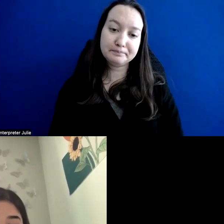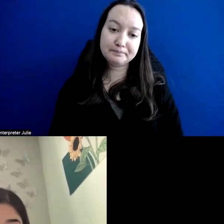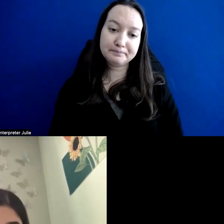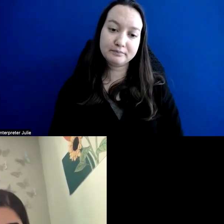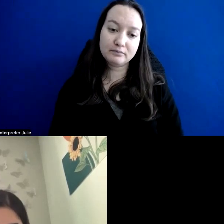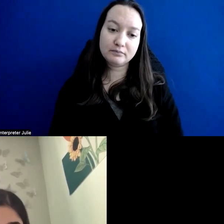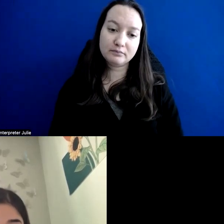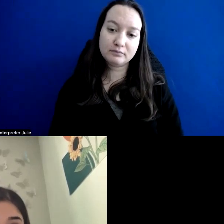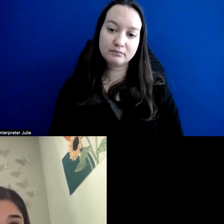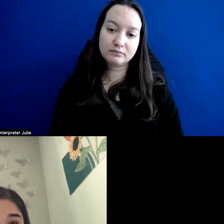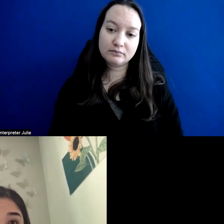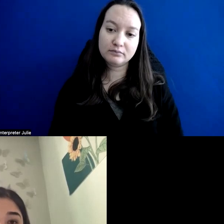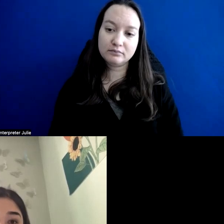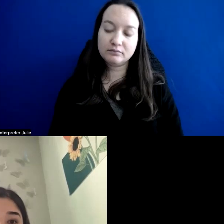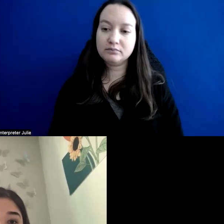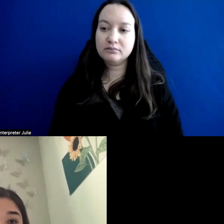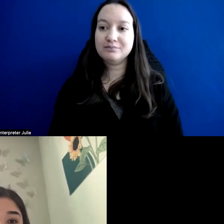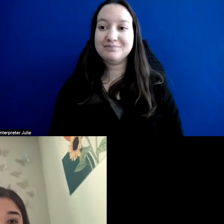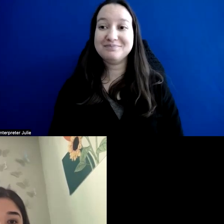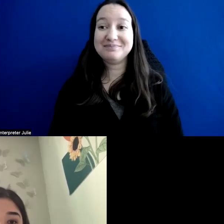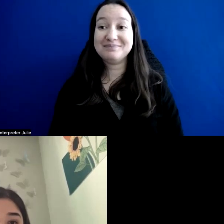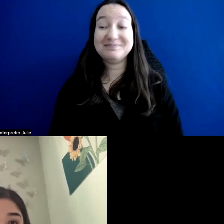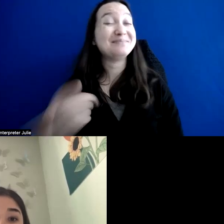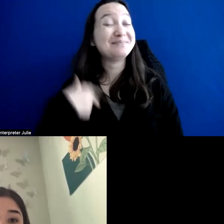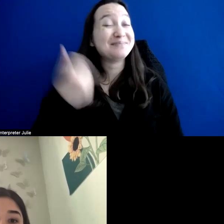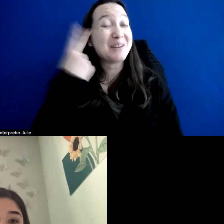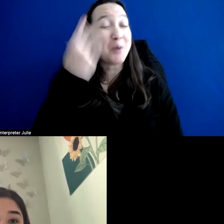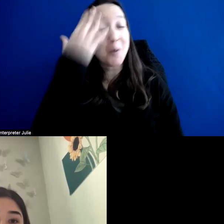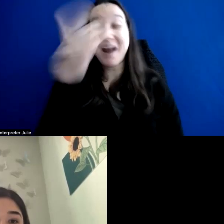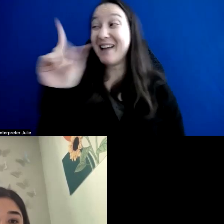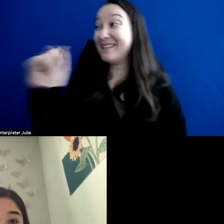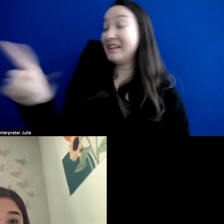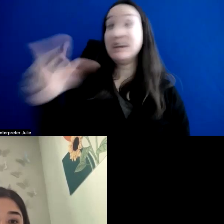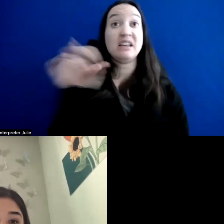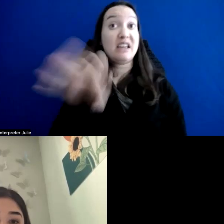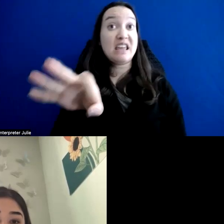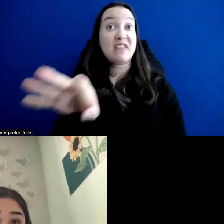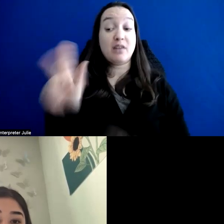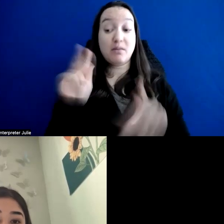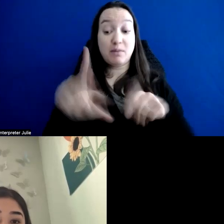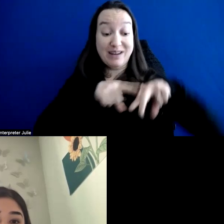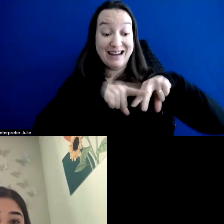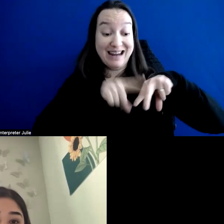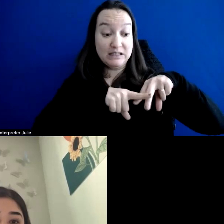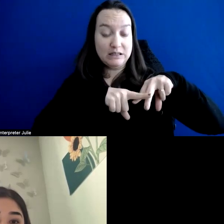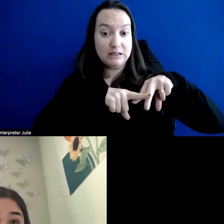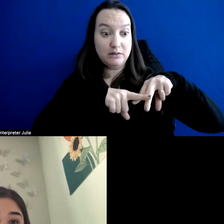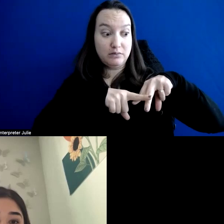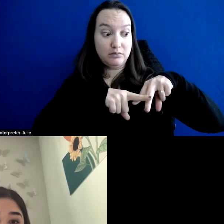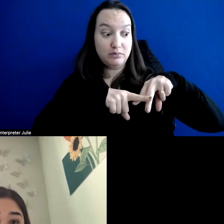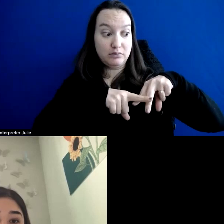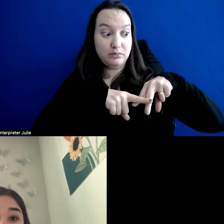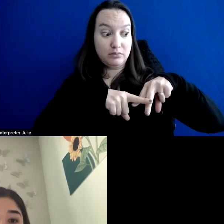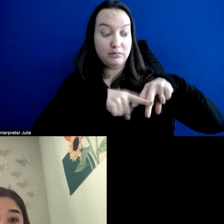Well, I can see why you would want to ask the question if the people with AIDS are being set up, as they so often